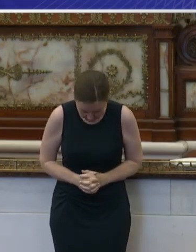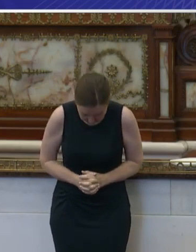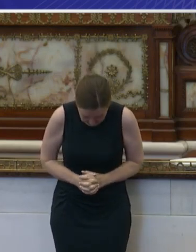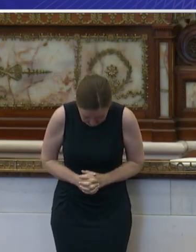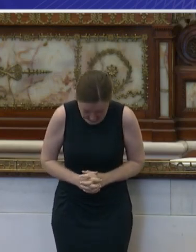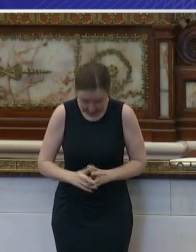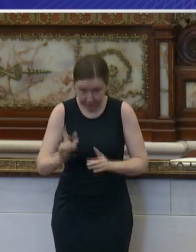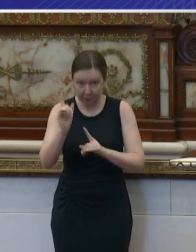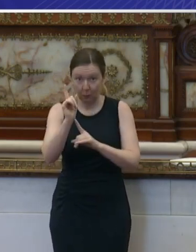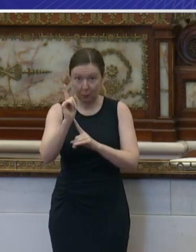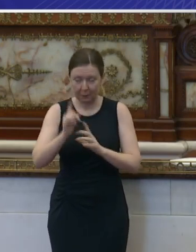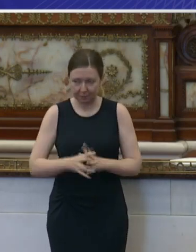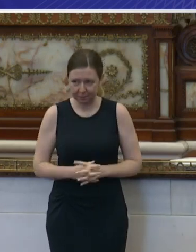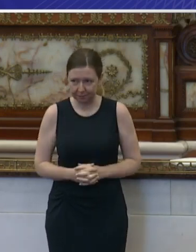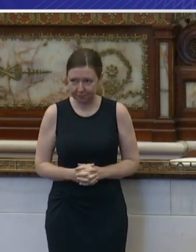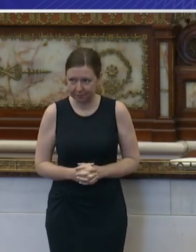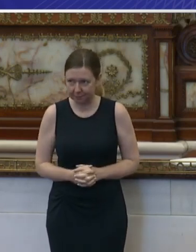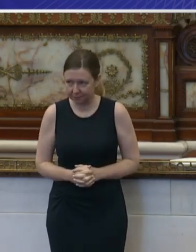moment.